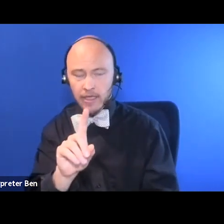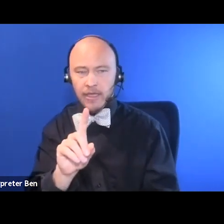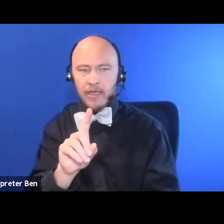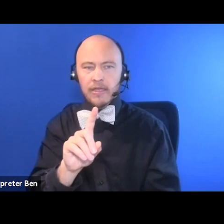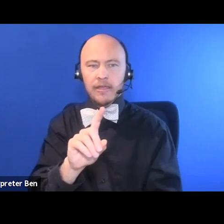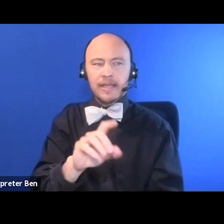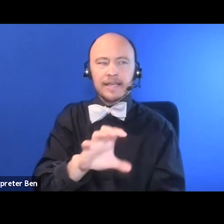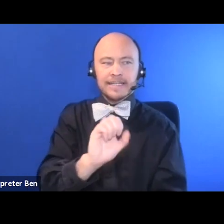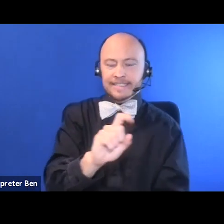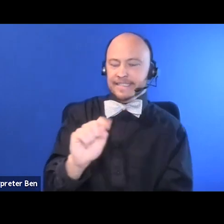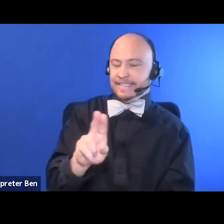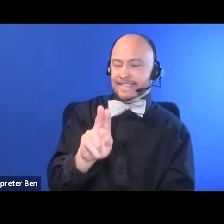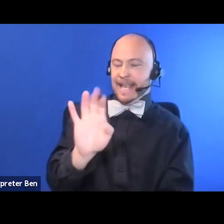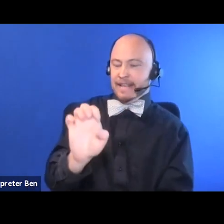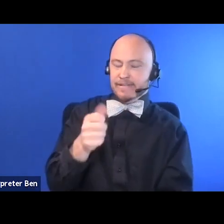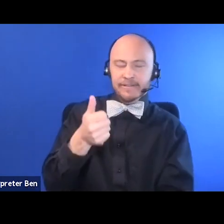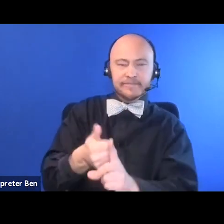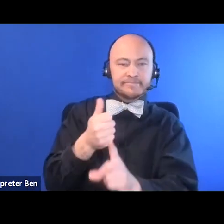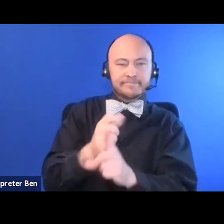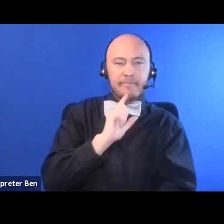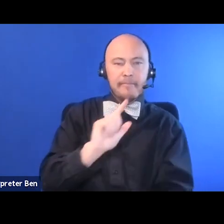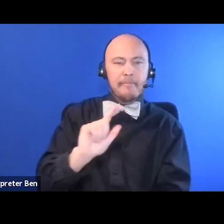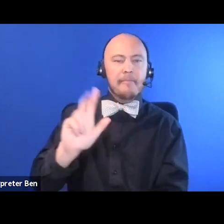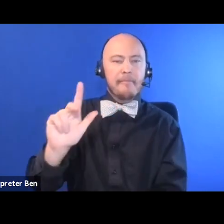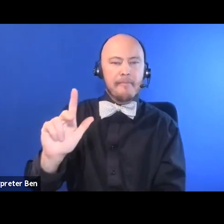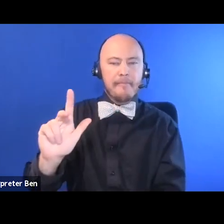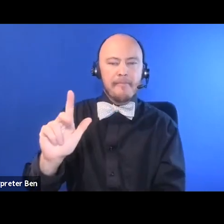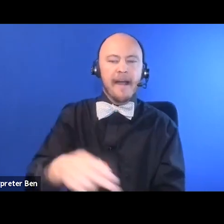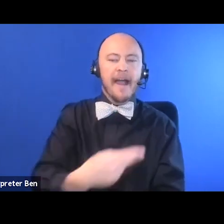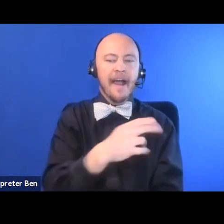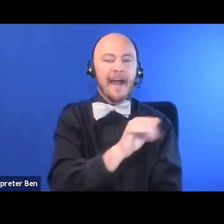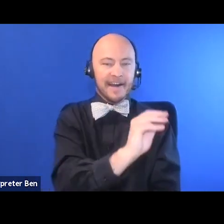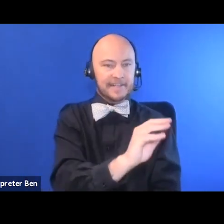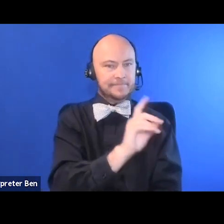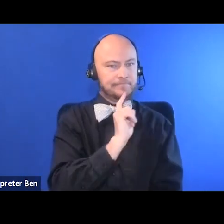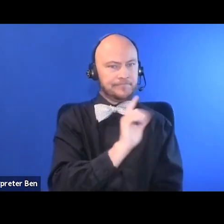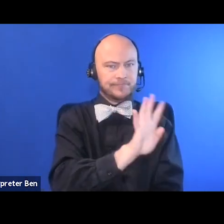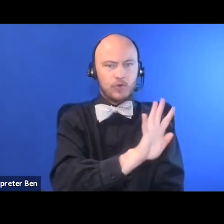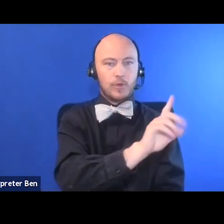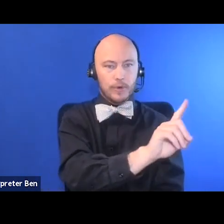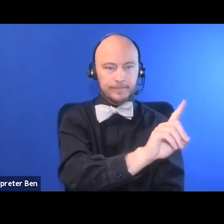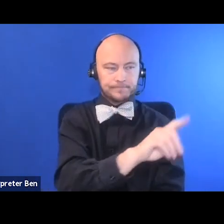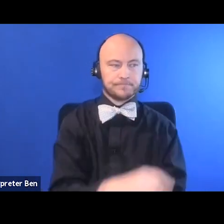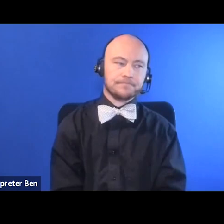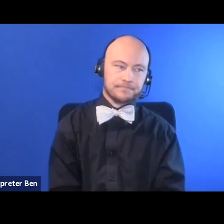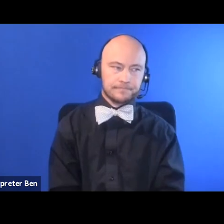1891. Setsu was 23 years old. Hearn was 41.